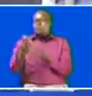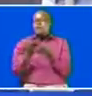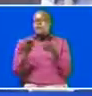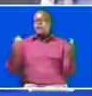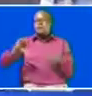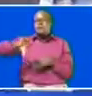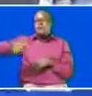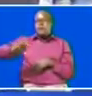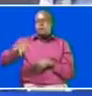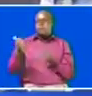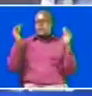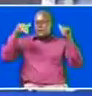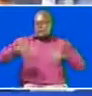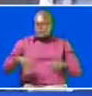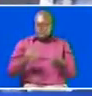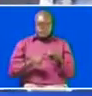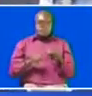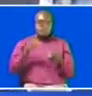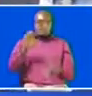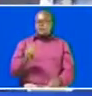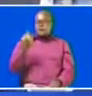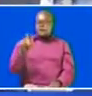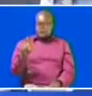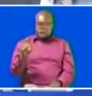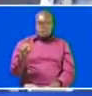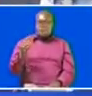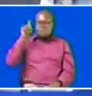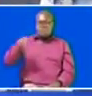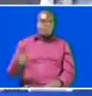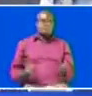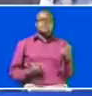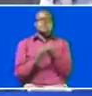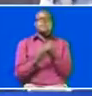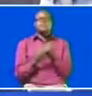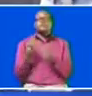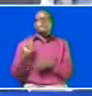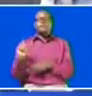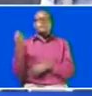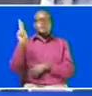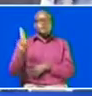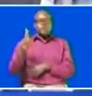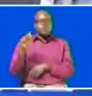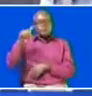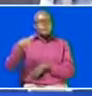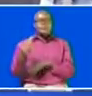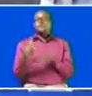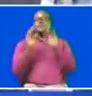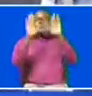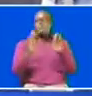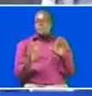zetu, hata kwa executive zetu, kumuunga rais mkono kwa swala hili